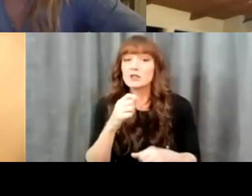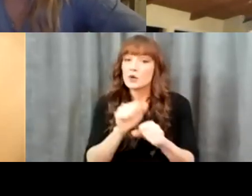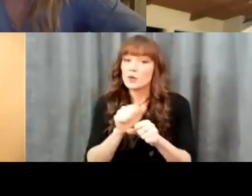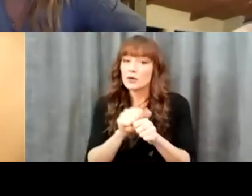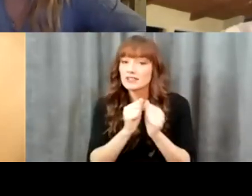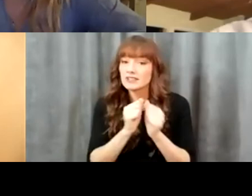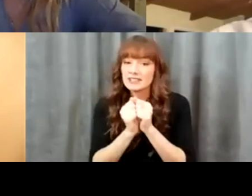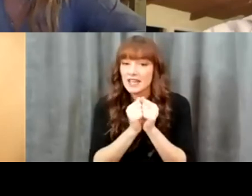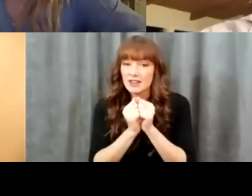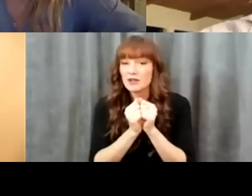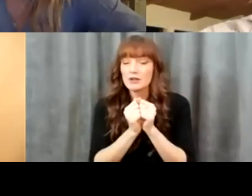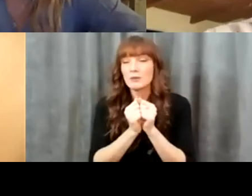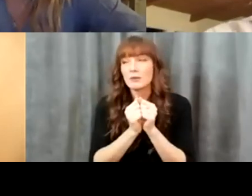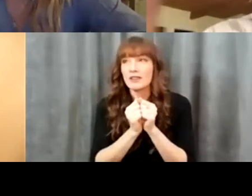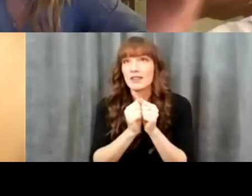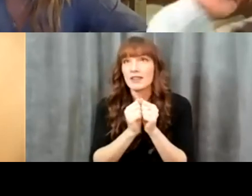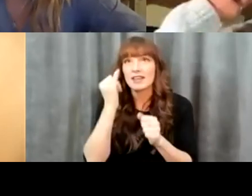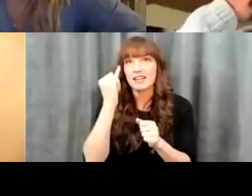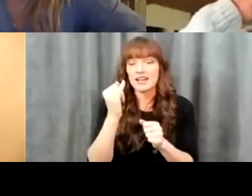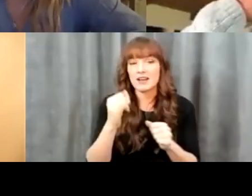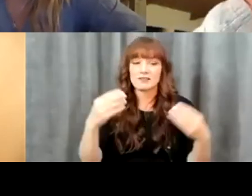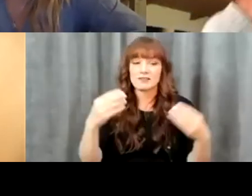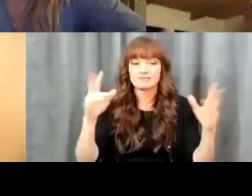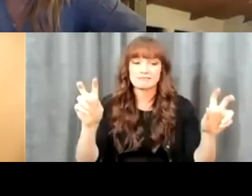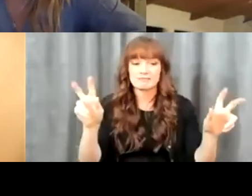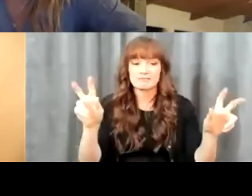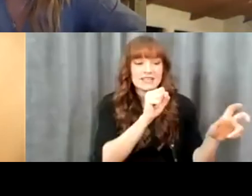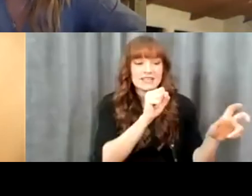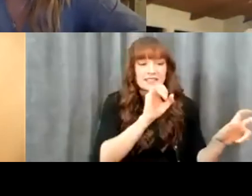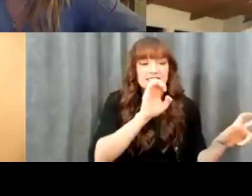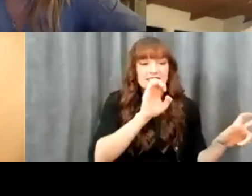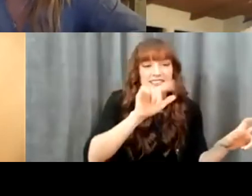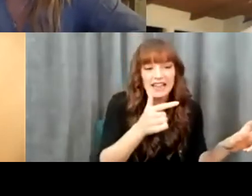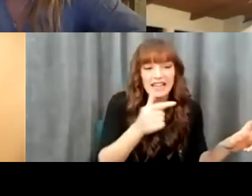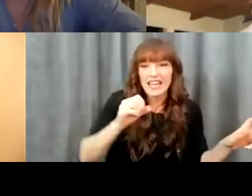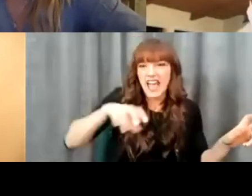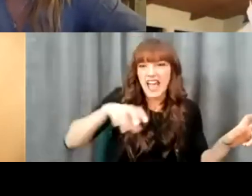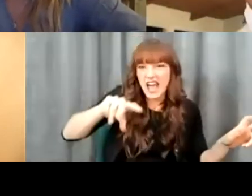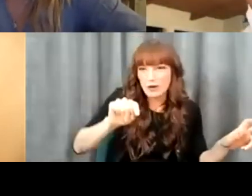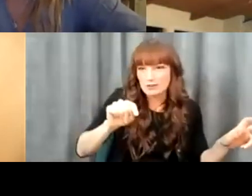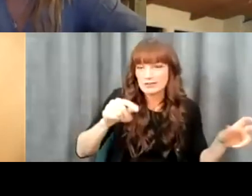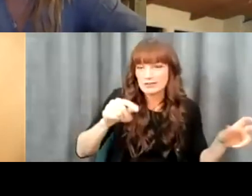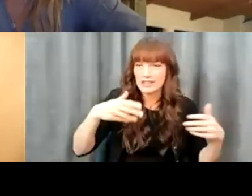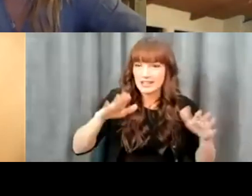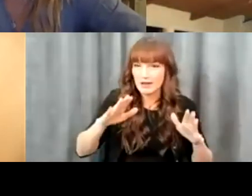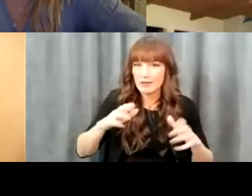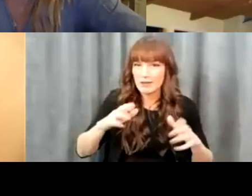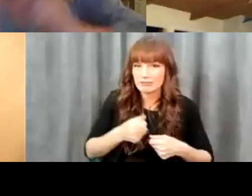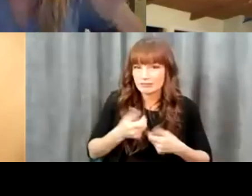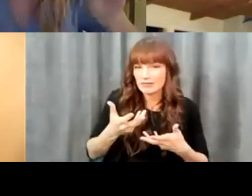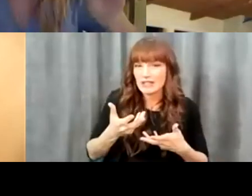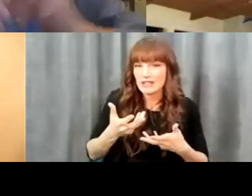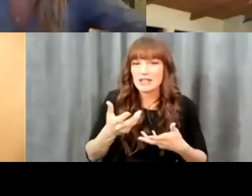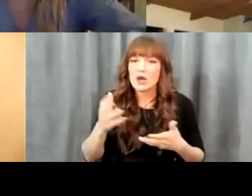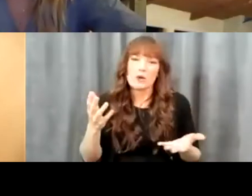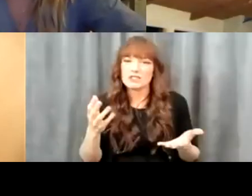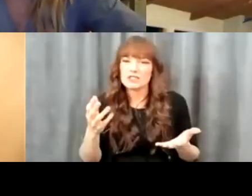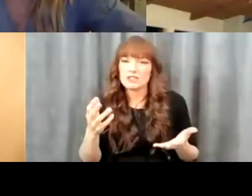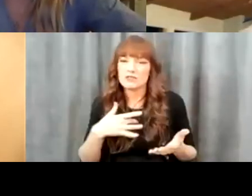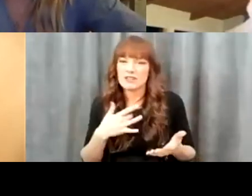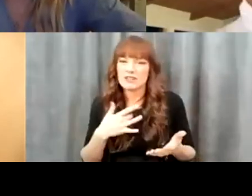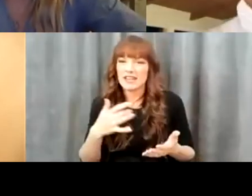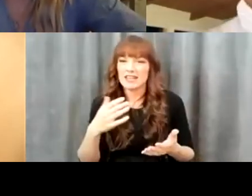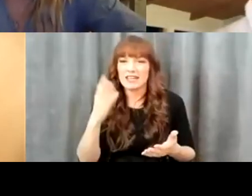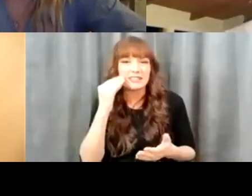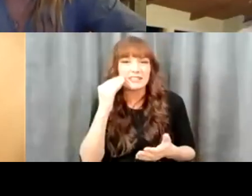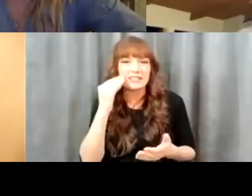with the idea of selling out was a main drive in this episode. Was that from personal experience or just natural reflection of the industry